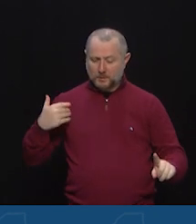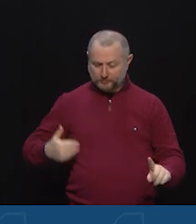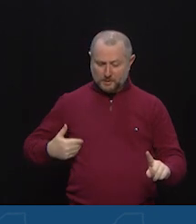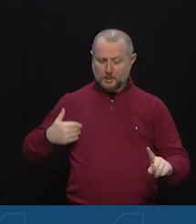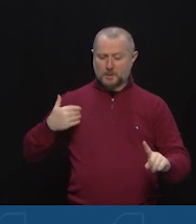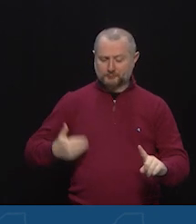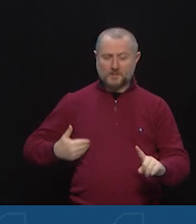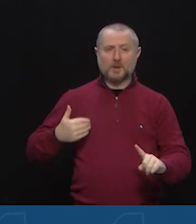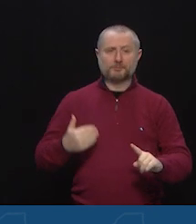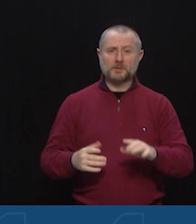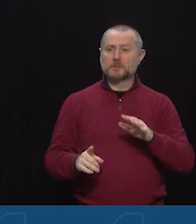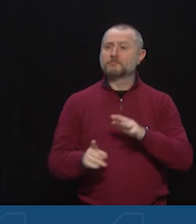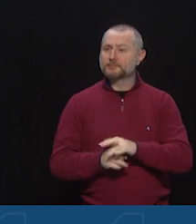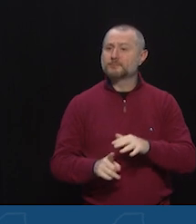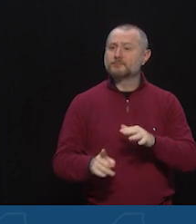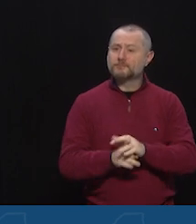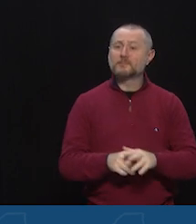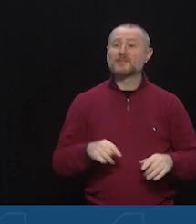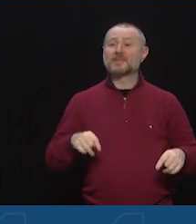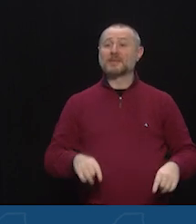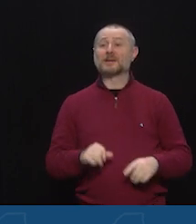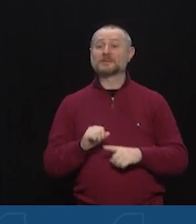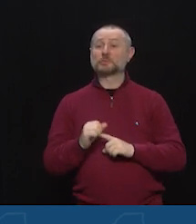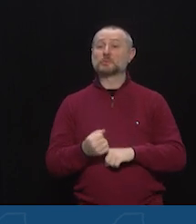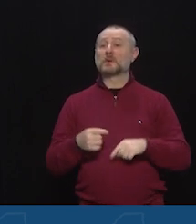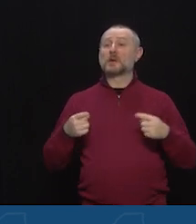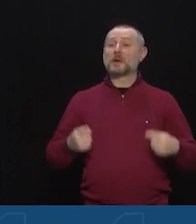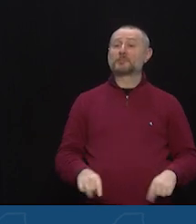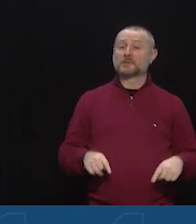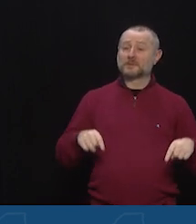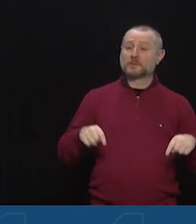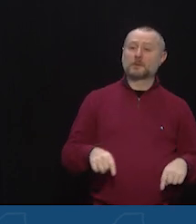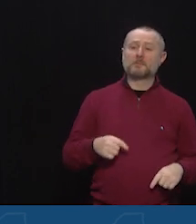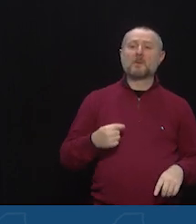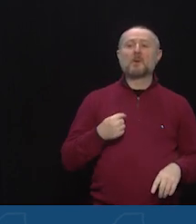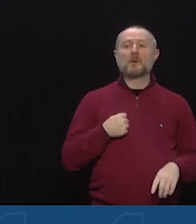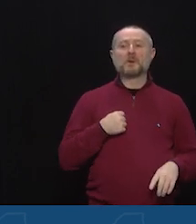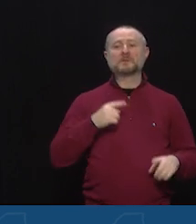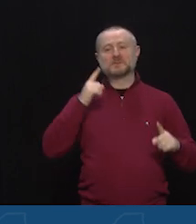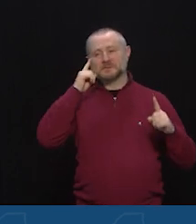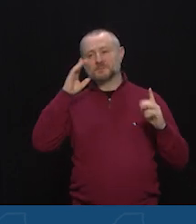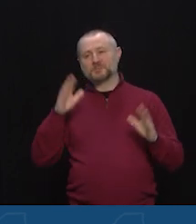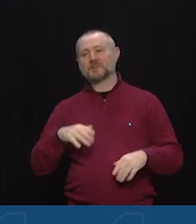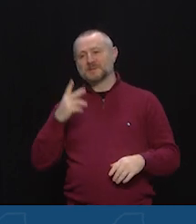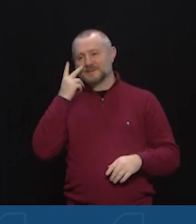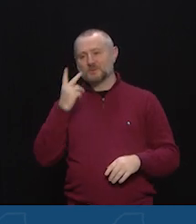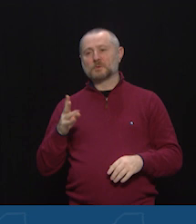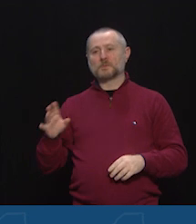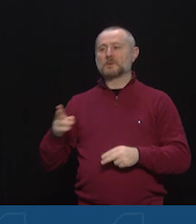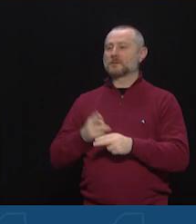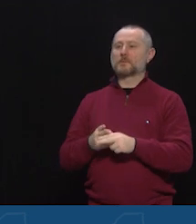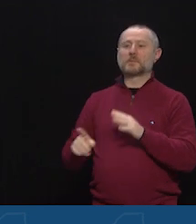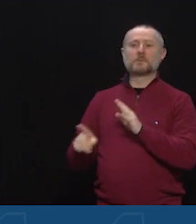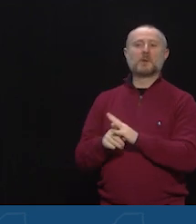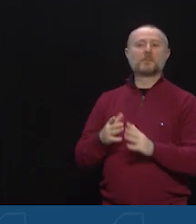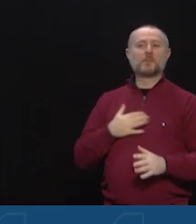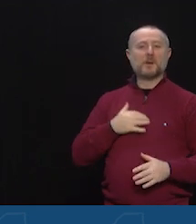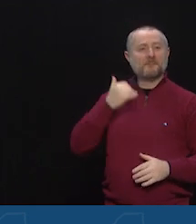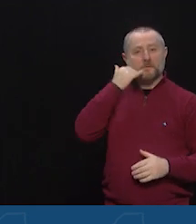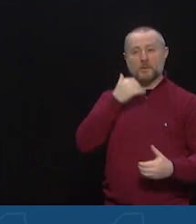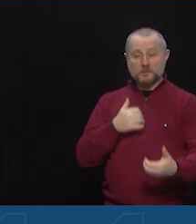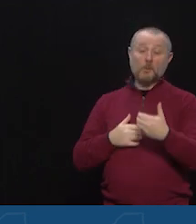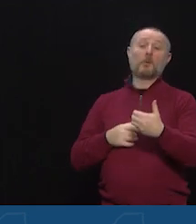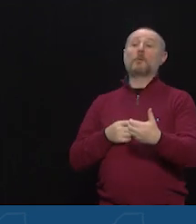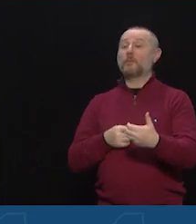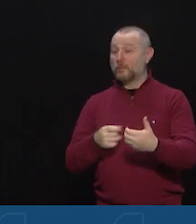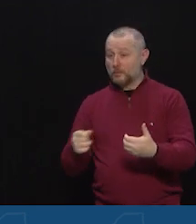the case whenever any of these come up, I can always expect to see her name pop up on my phone because she's calling to check in to